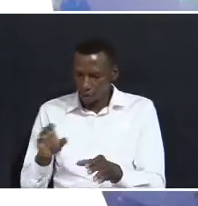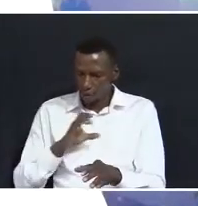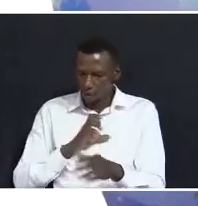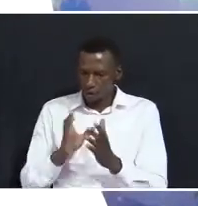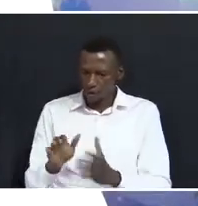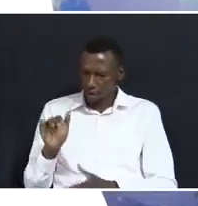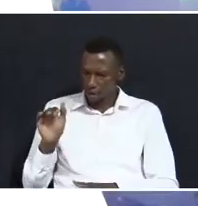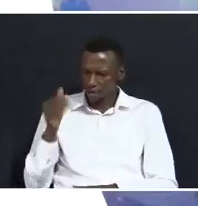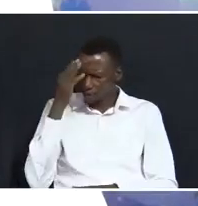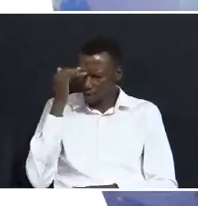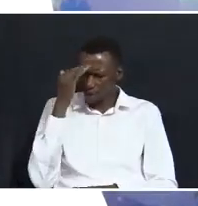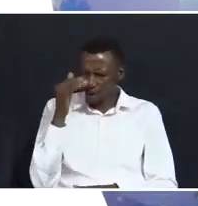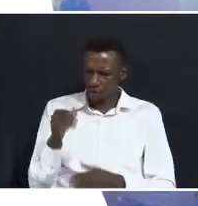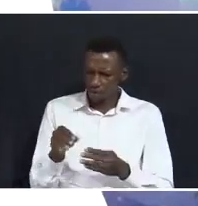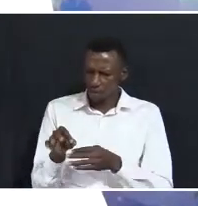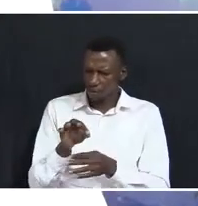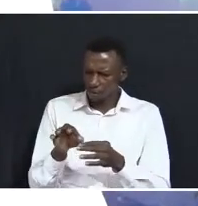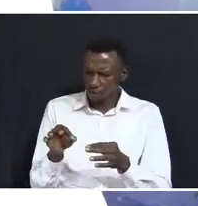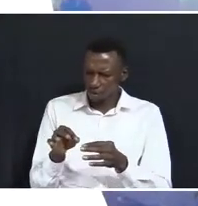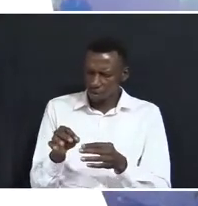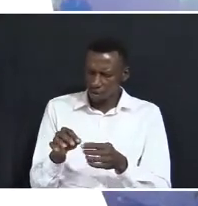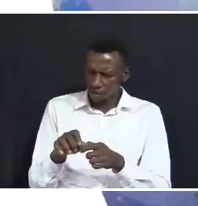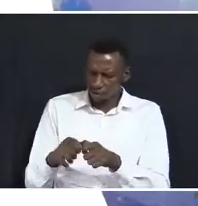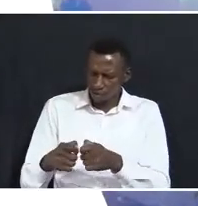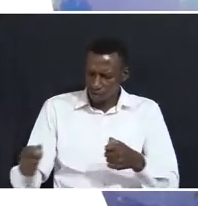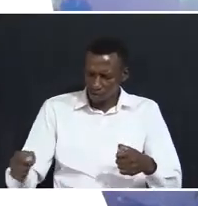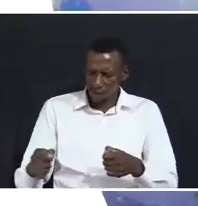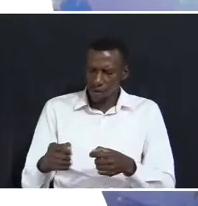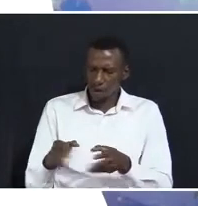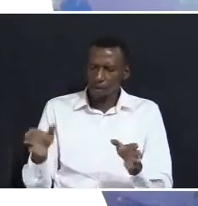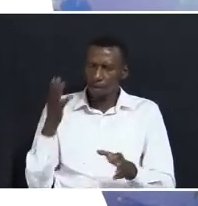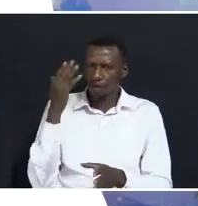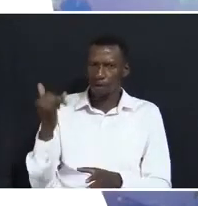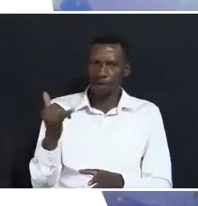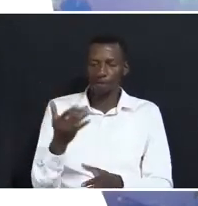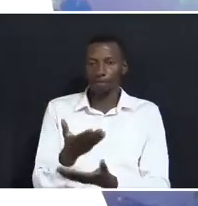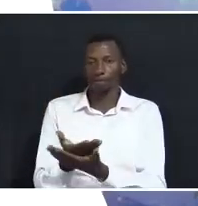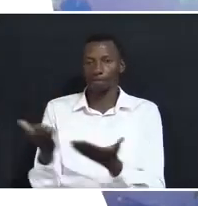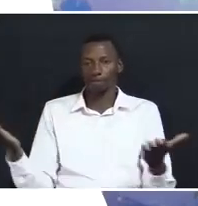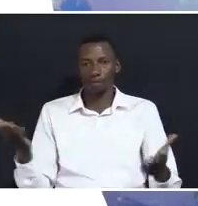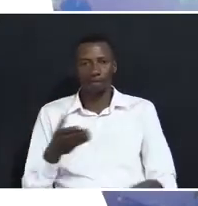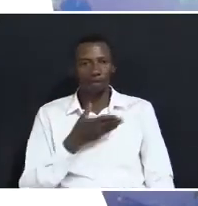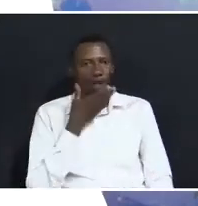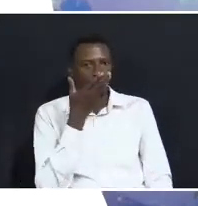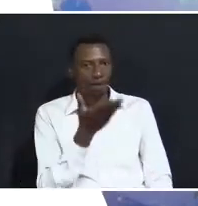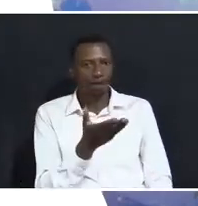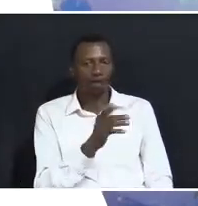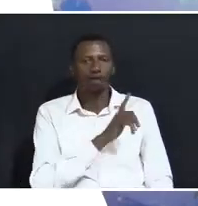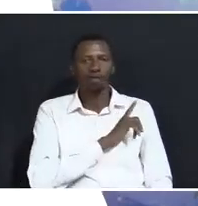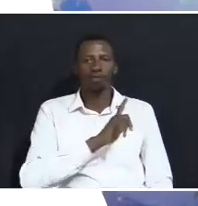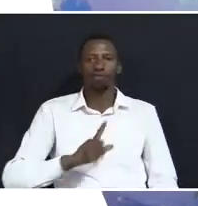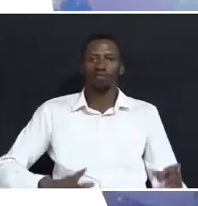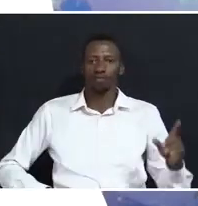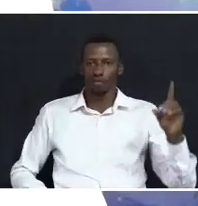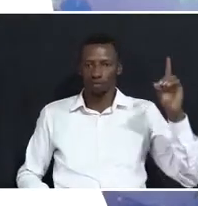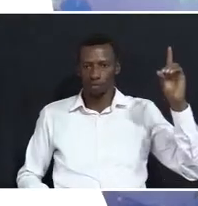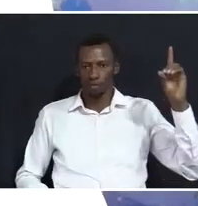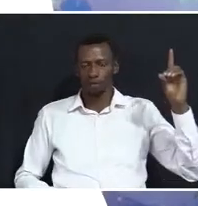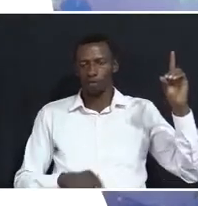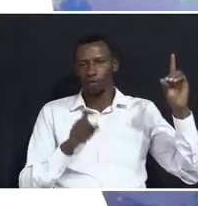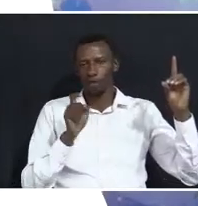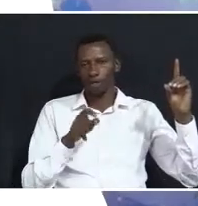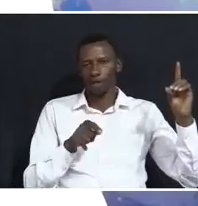are you losing the colt? And they said, the Lord has need of